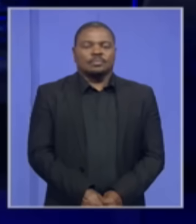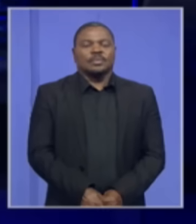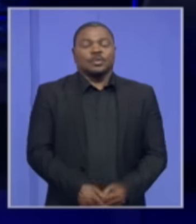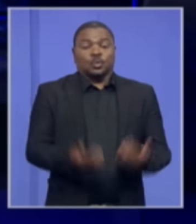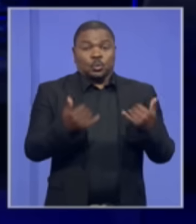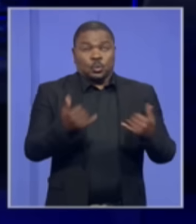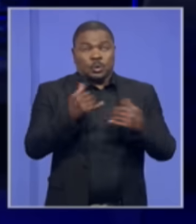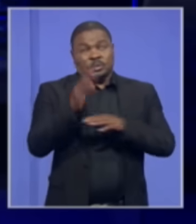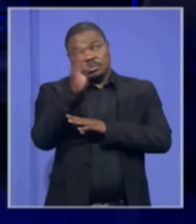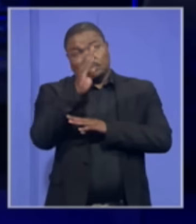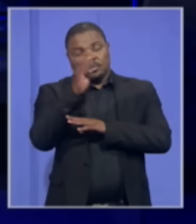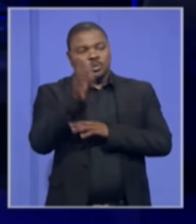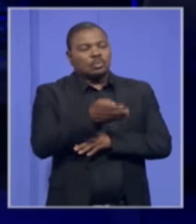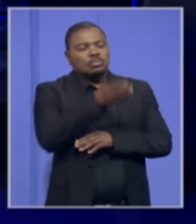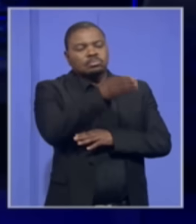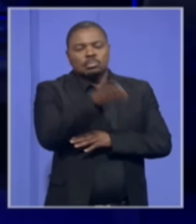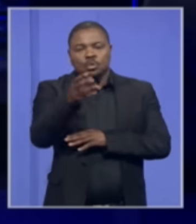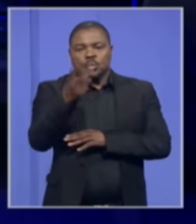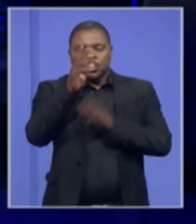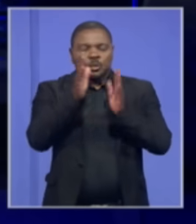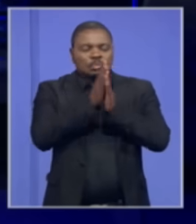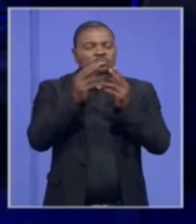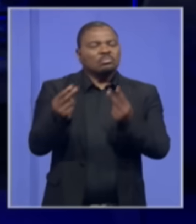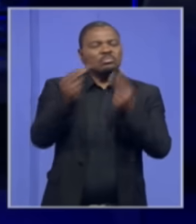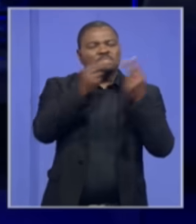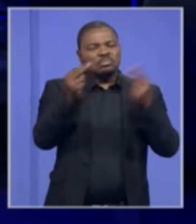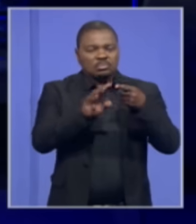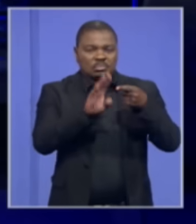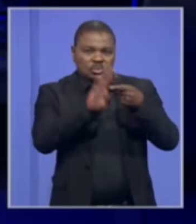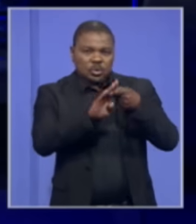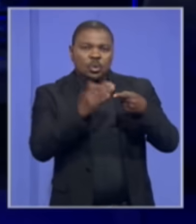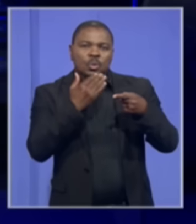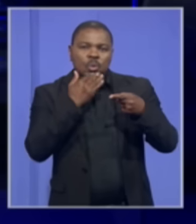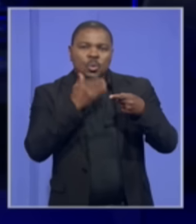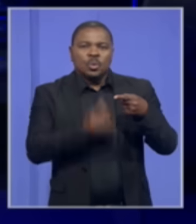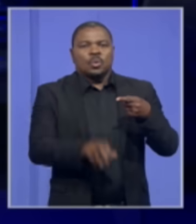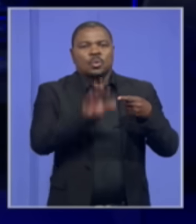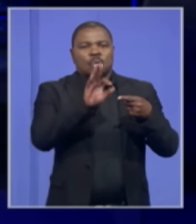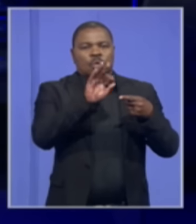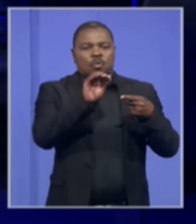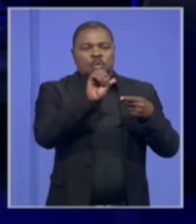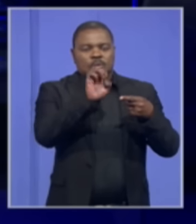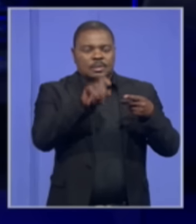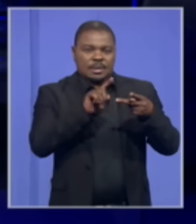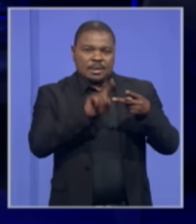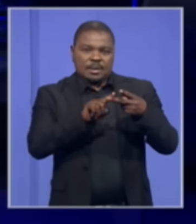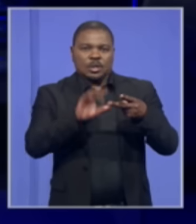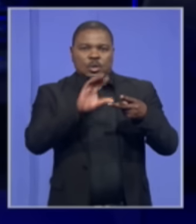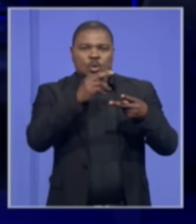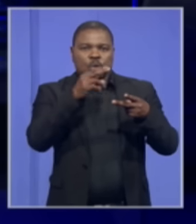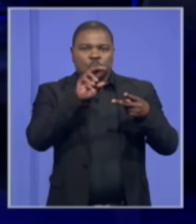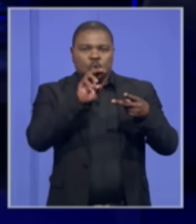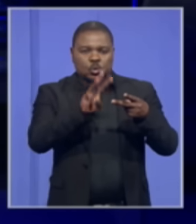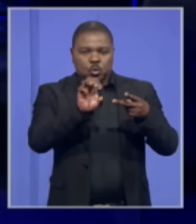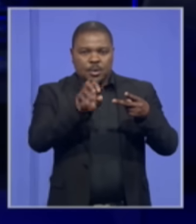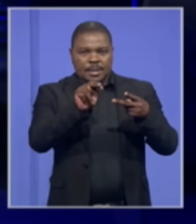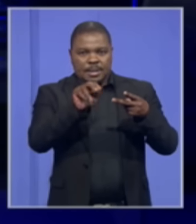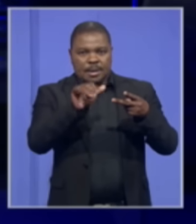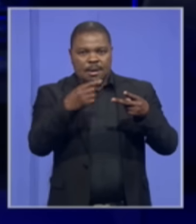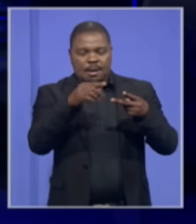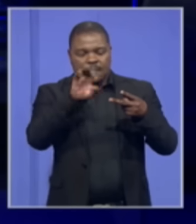Moipejana ka jeno ho bile le ditshebeletso tsa sehopotso tsa bafu e leng le Corner Force ha mmoho le Presley Tshweni ya Kgae dibakeng tse